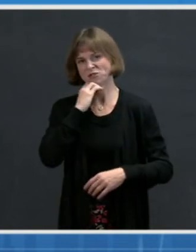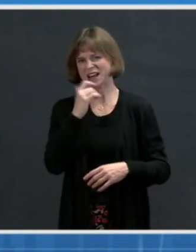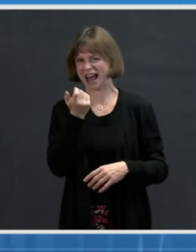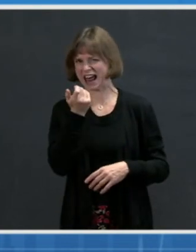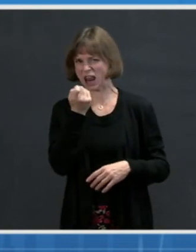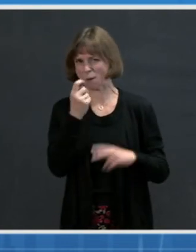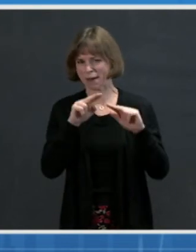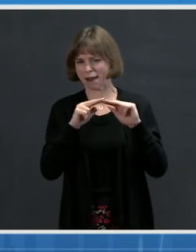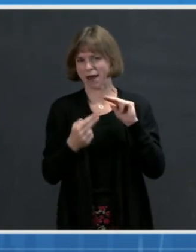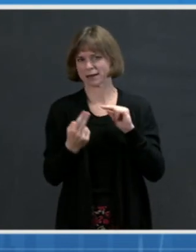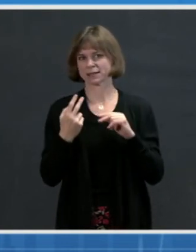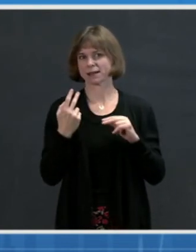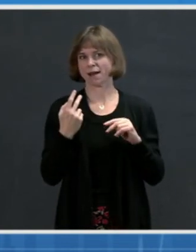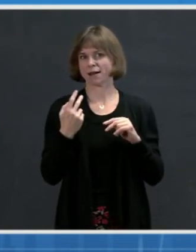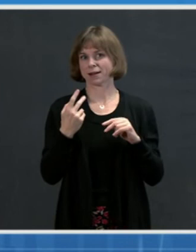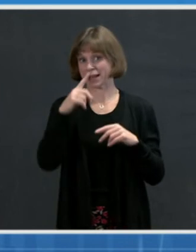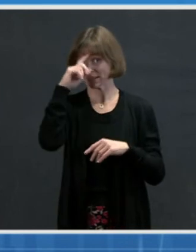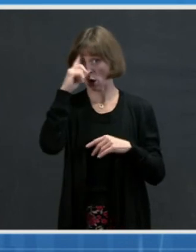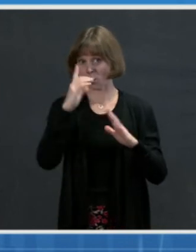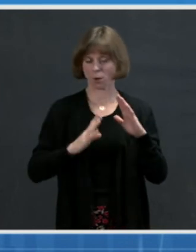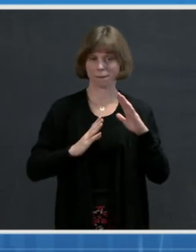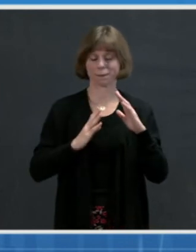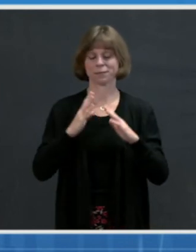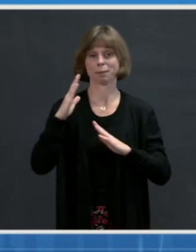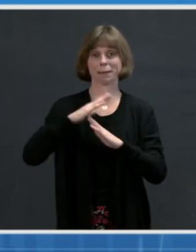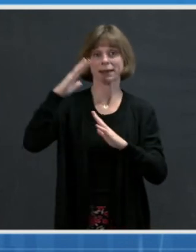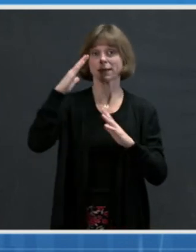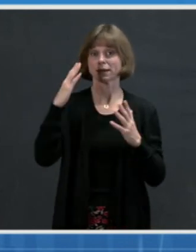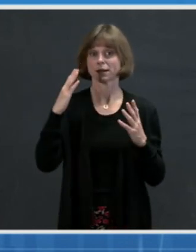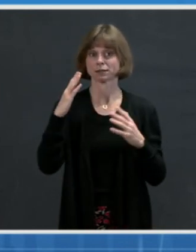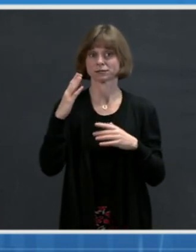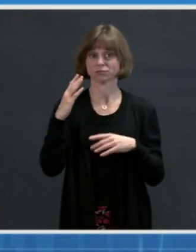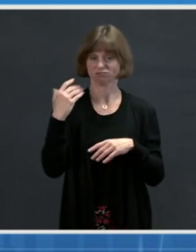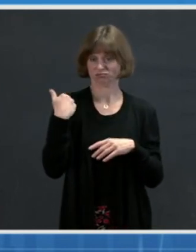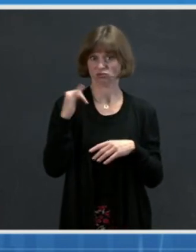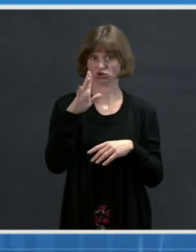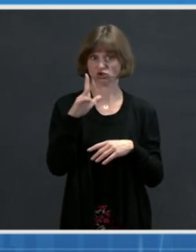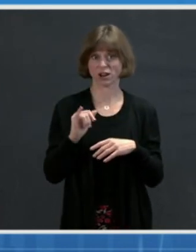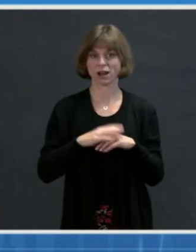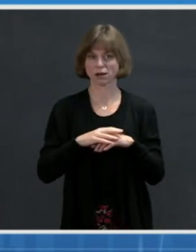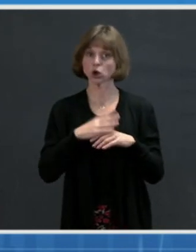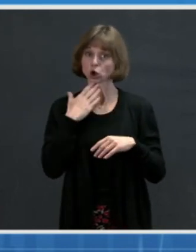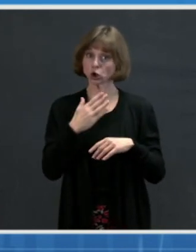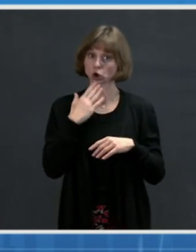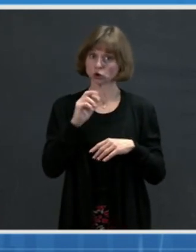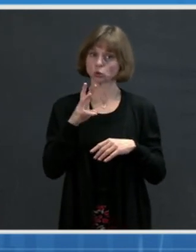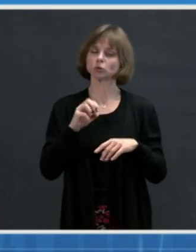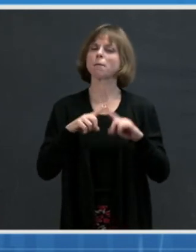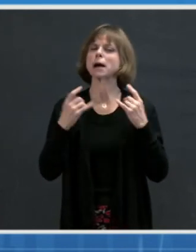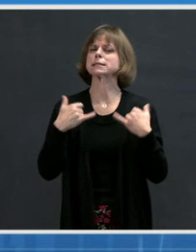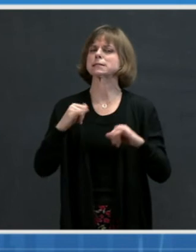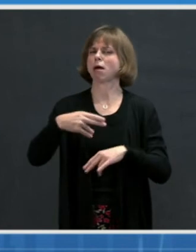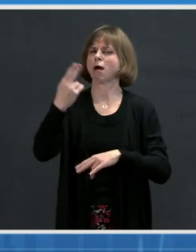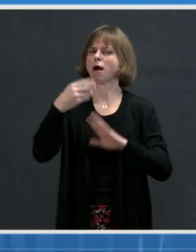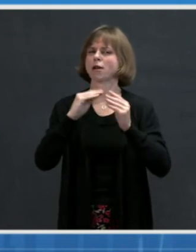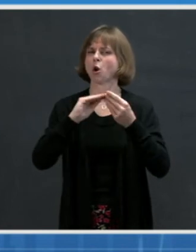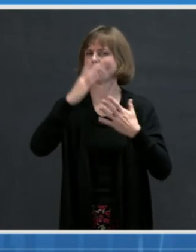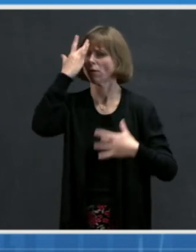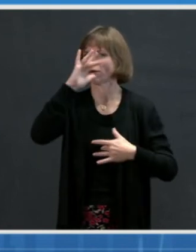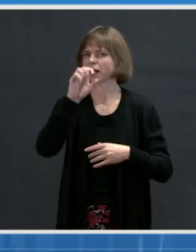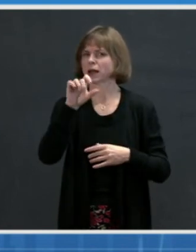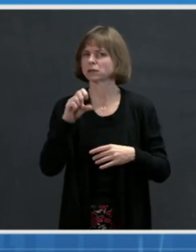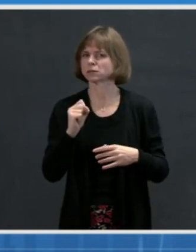of 67,000 daily cases reported last July. While this is good news, cases still remain high, and we continue to watch these data